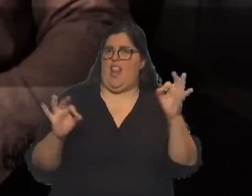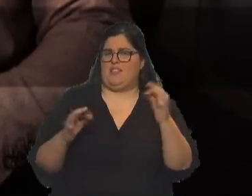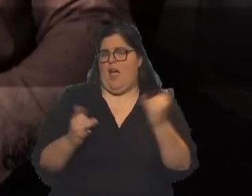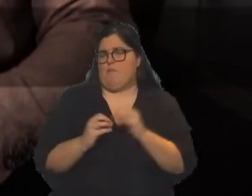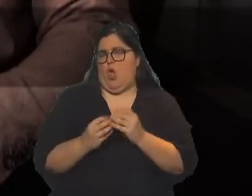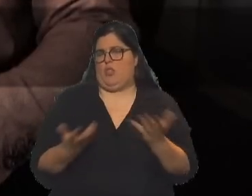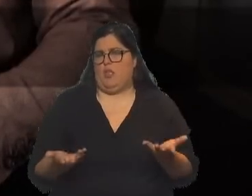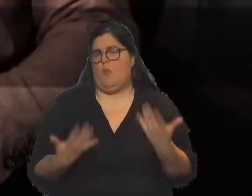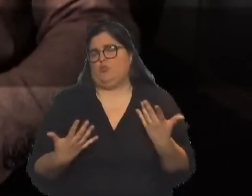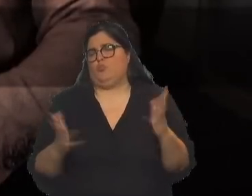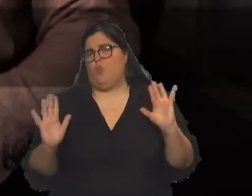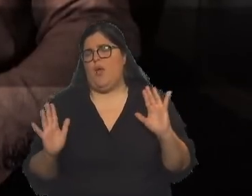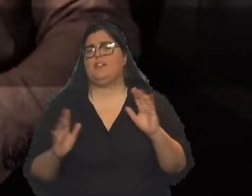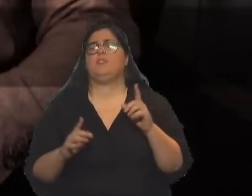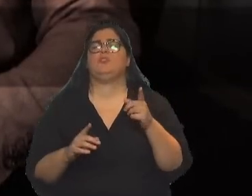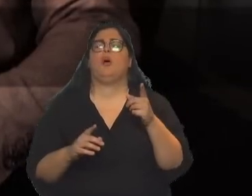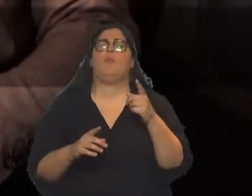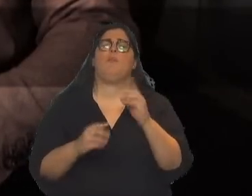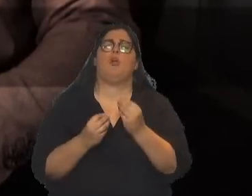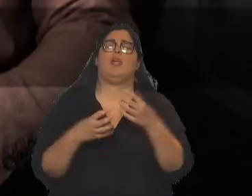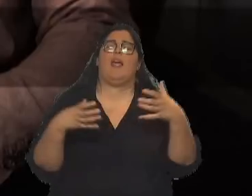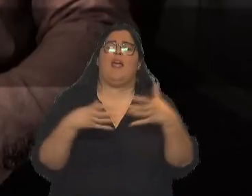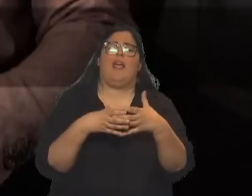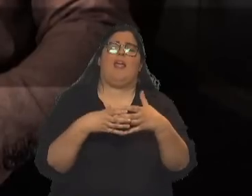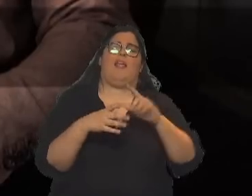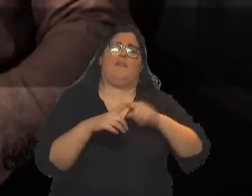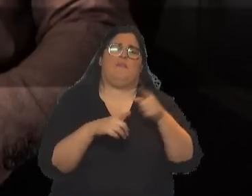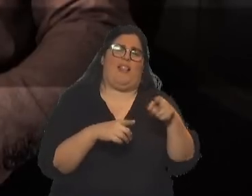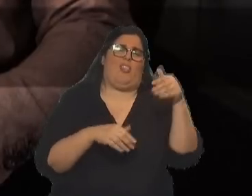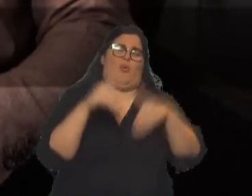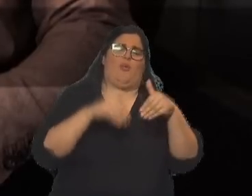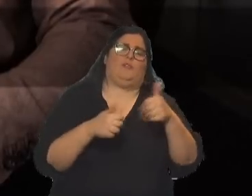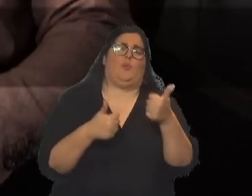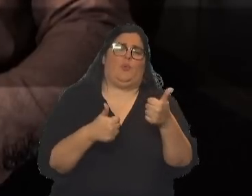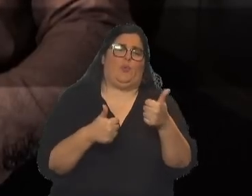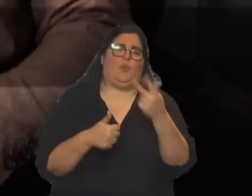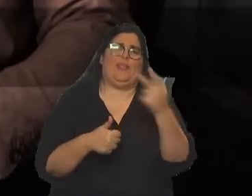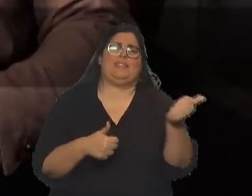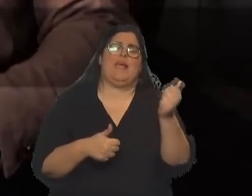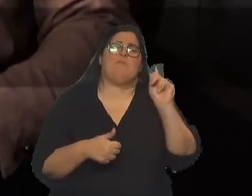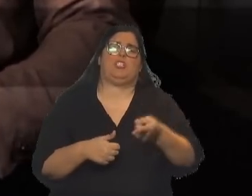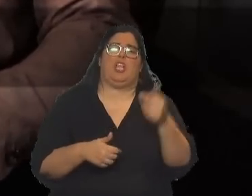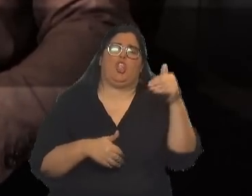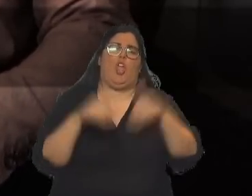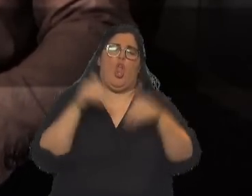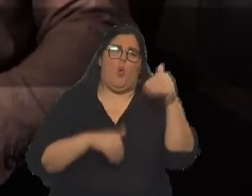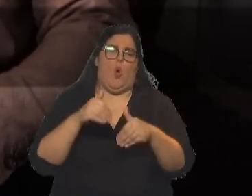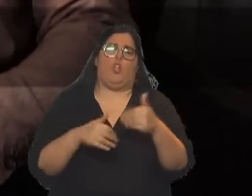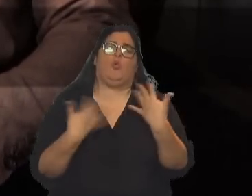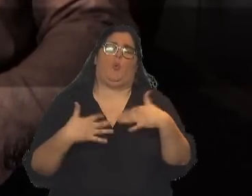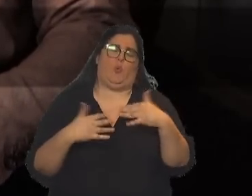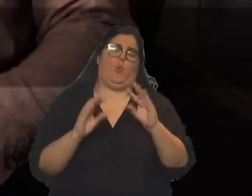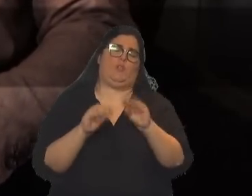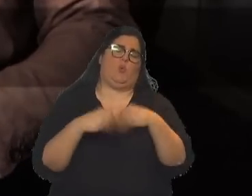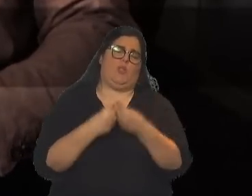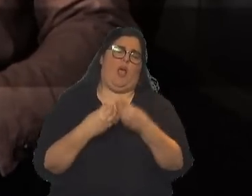course, because the party was so successful, 26% of the votes, which is